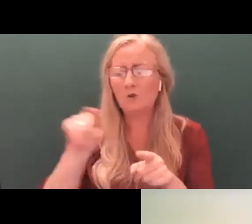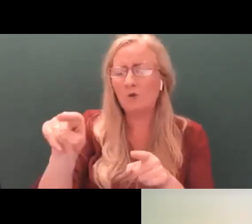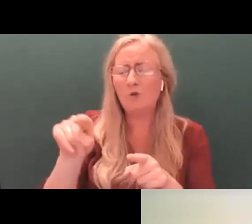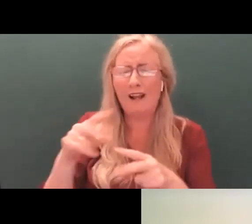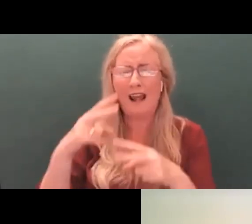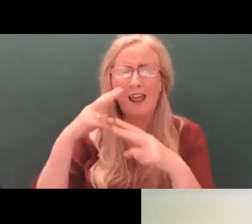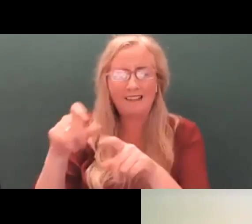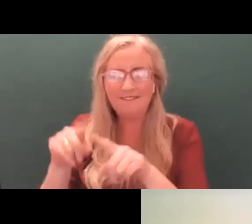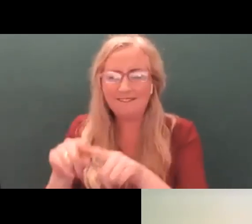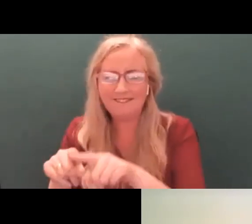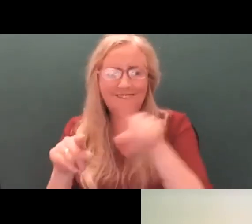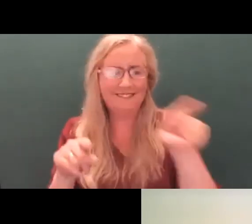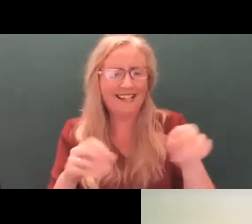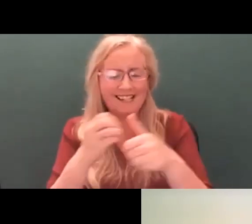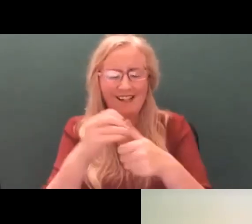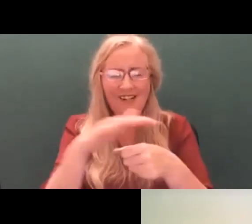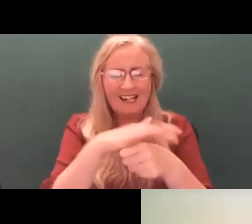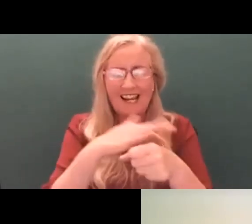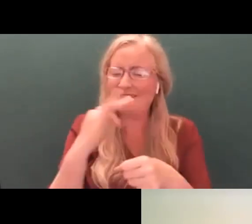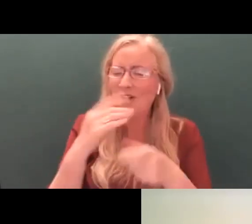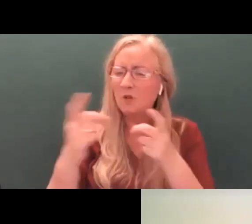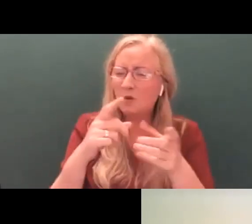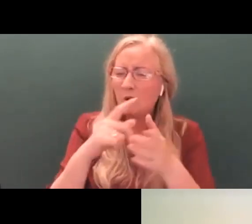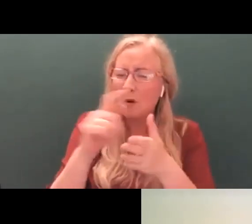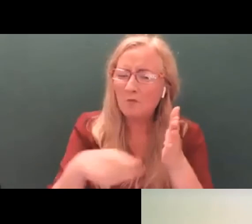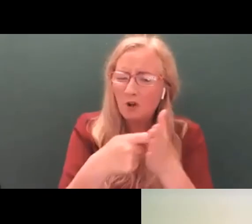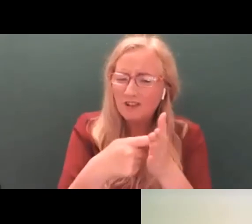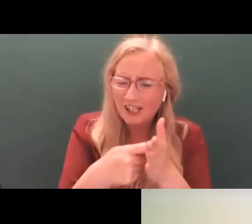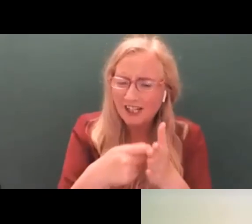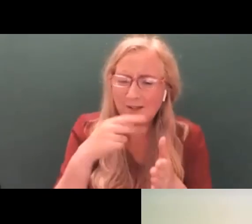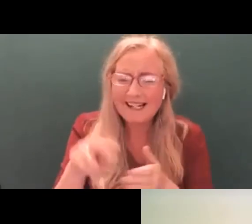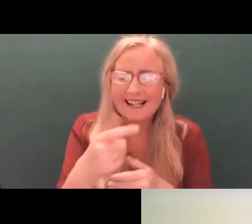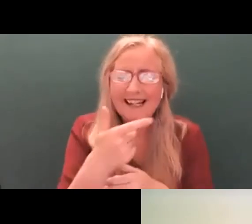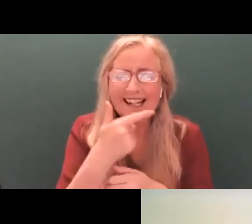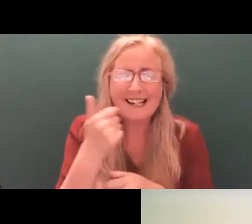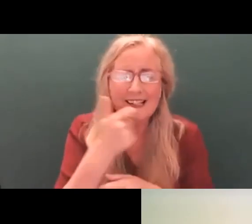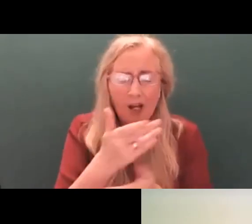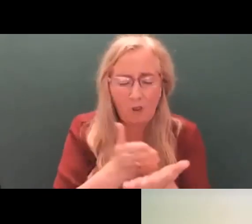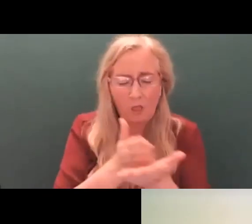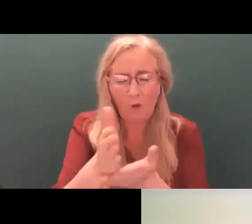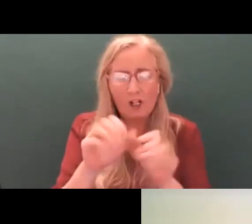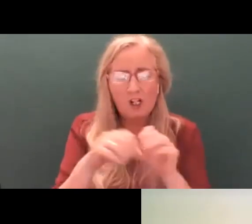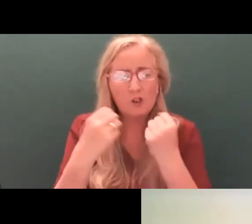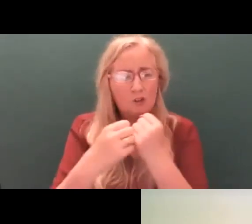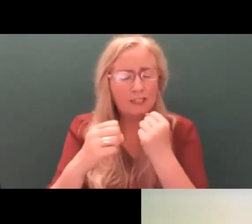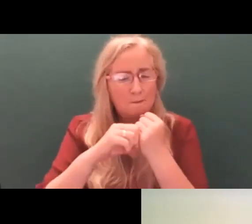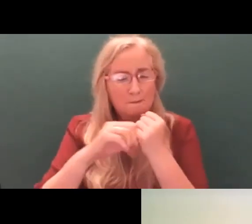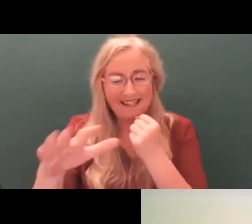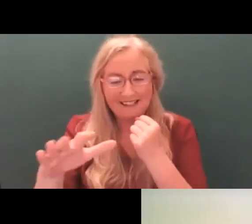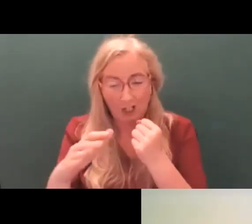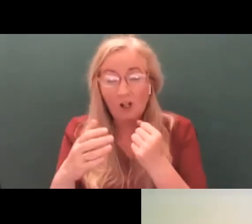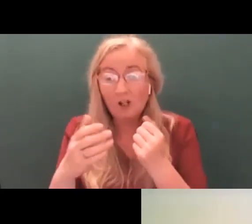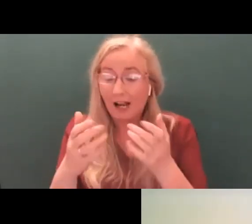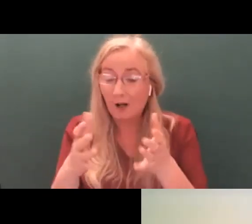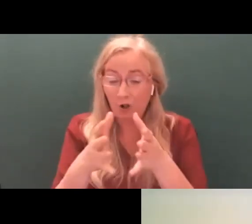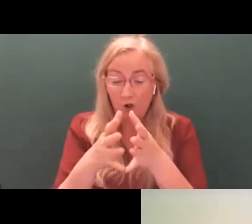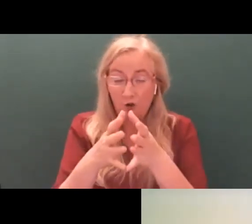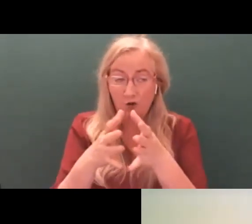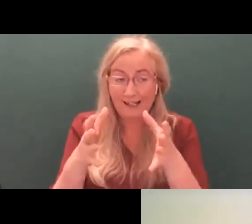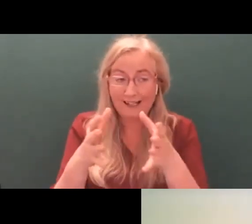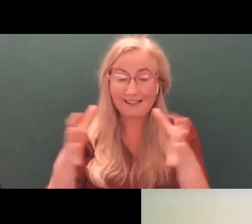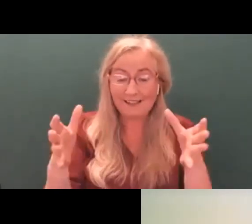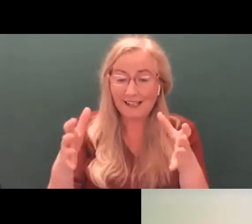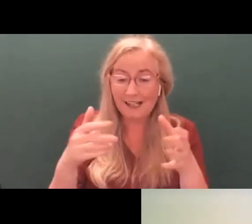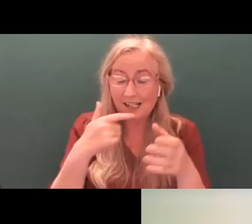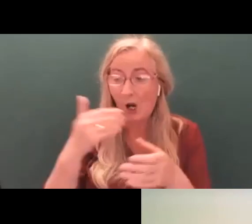Louth. You know, if you're doing a project, you know, you can do that so easily through social media to increase, you know, what maybe is